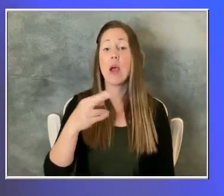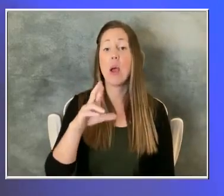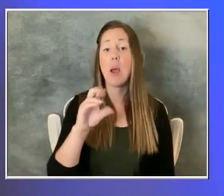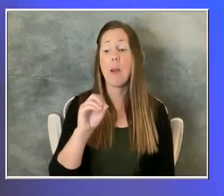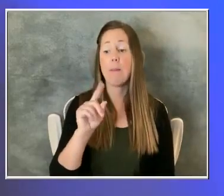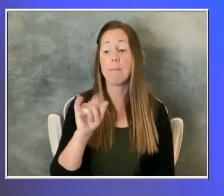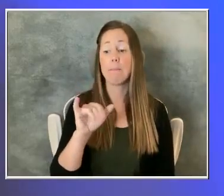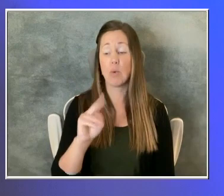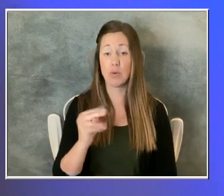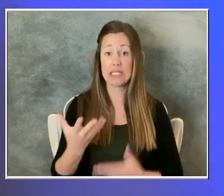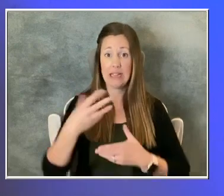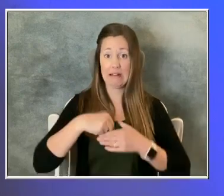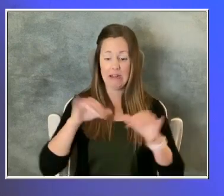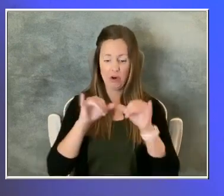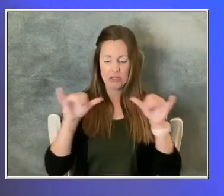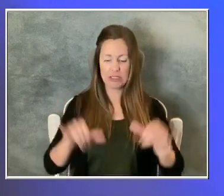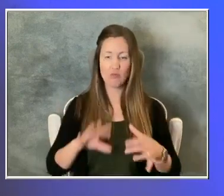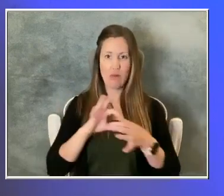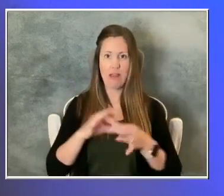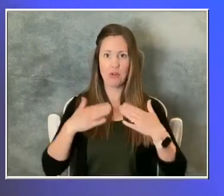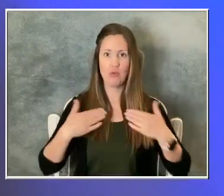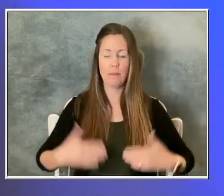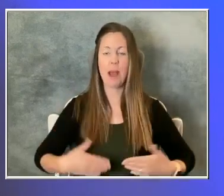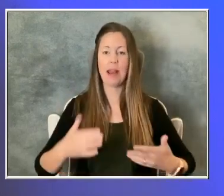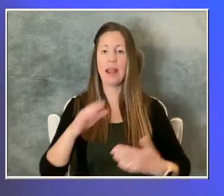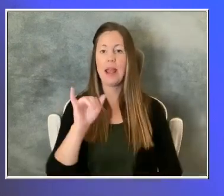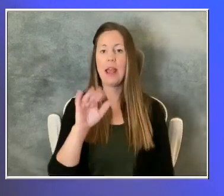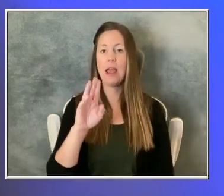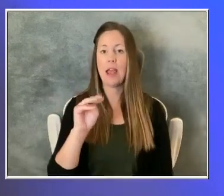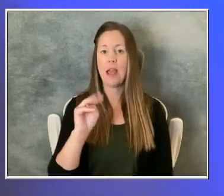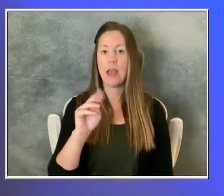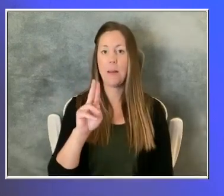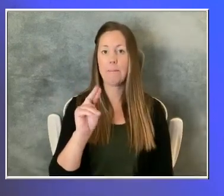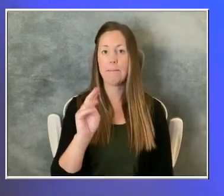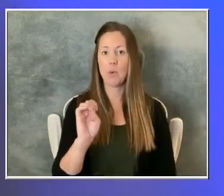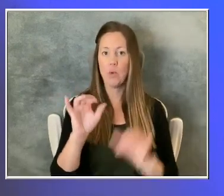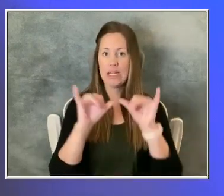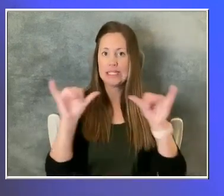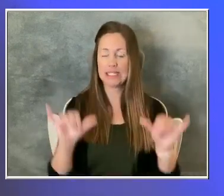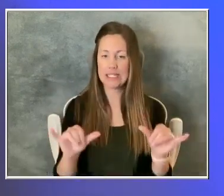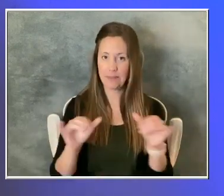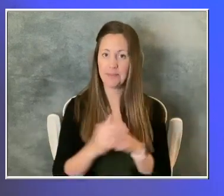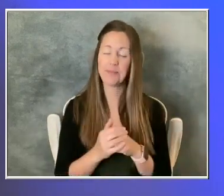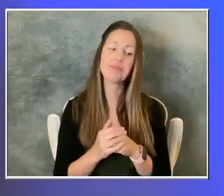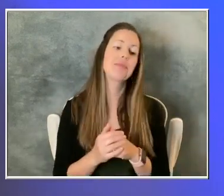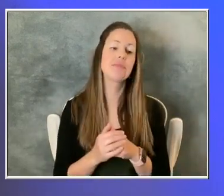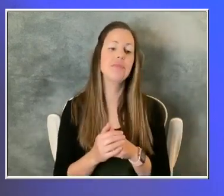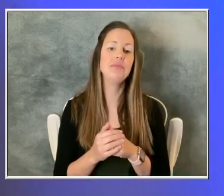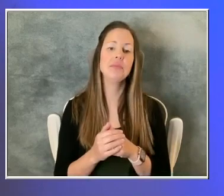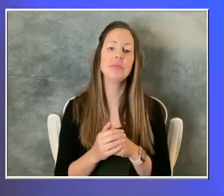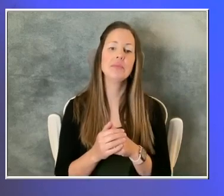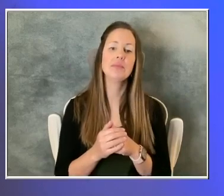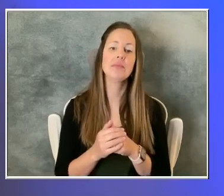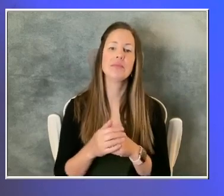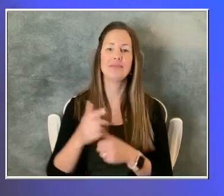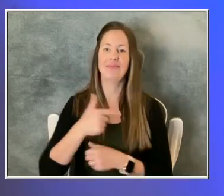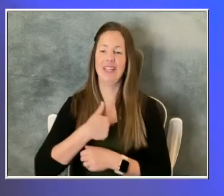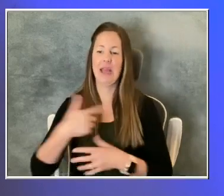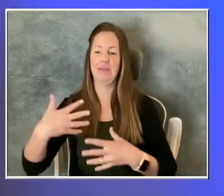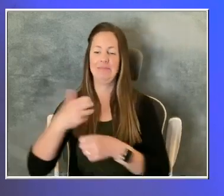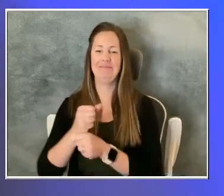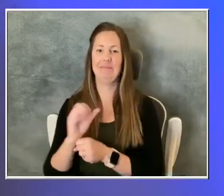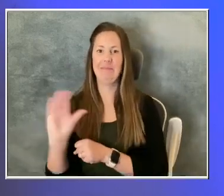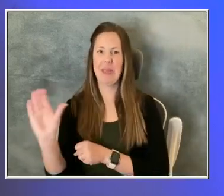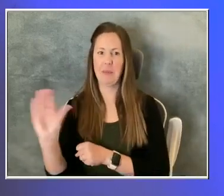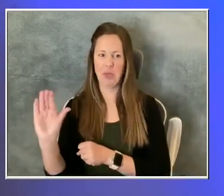to the immune system. And these chemokines, again, can be affected by a variety of factors. Many